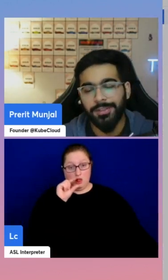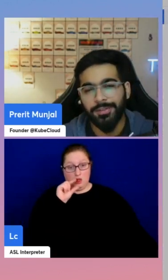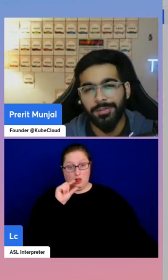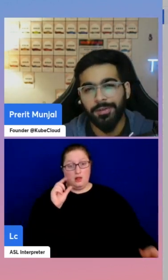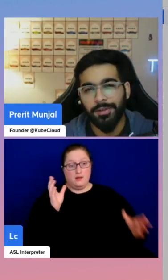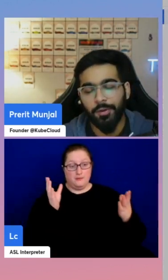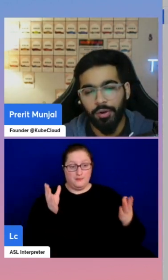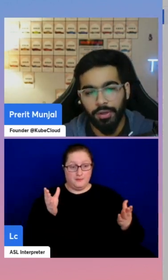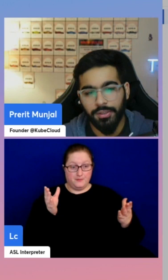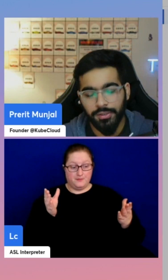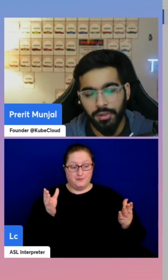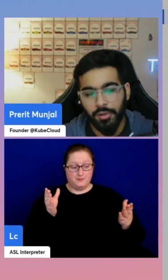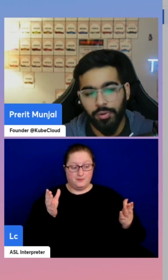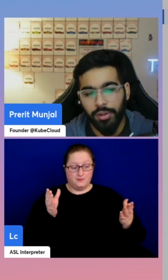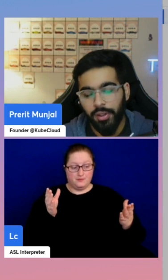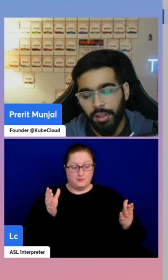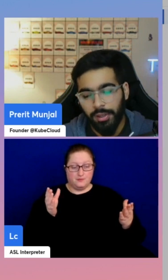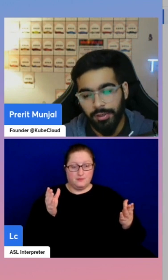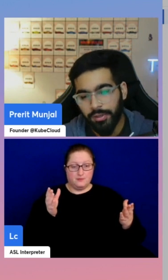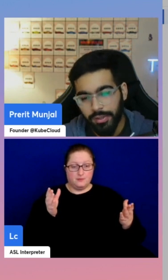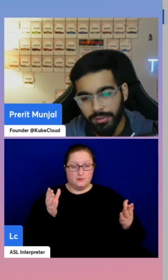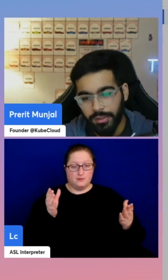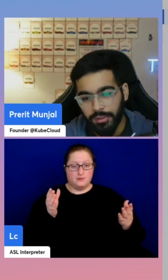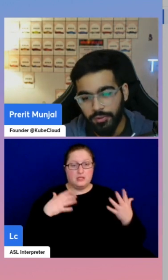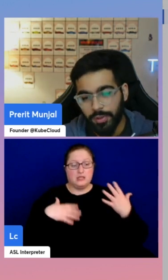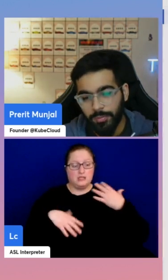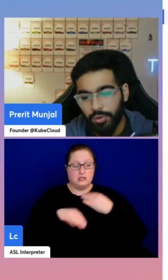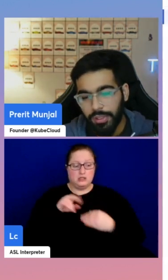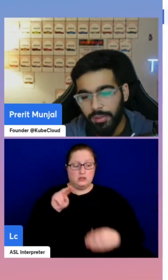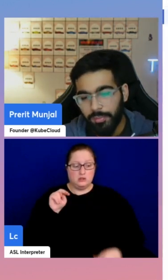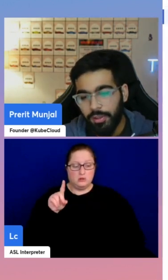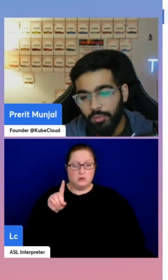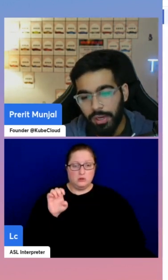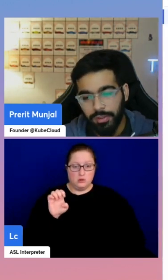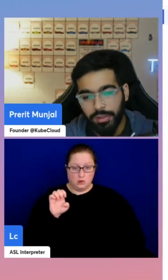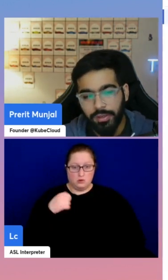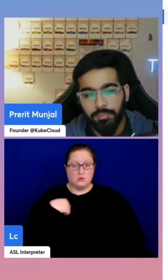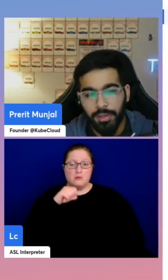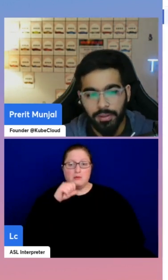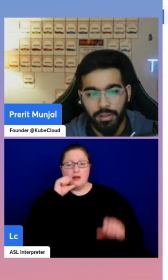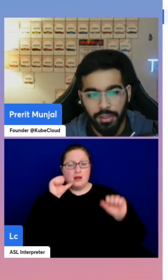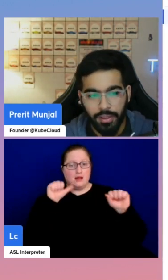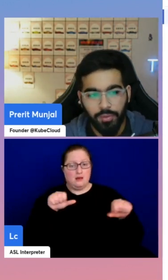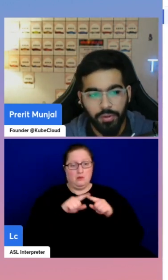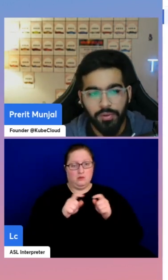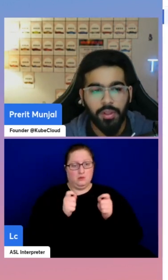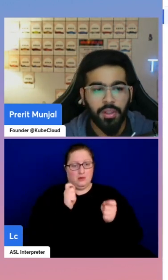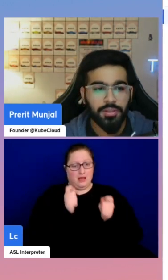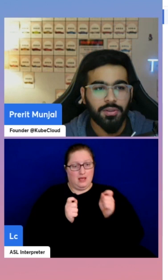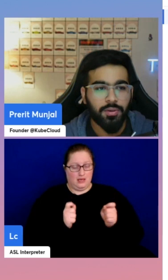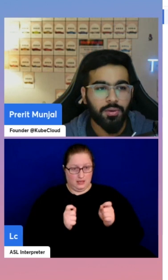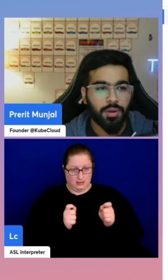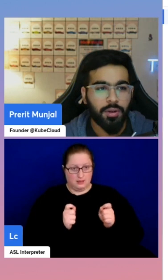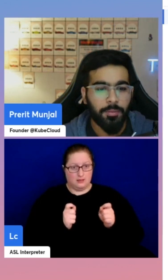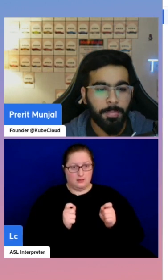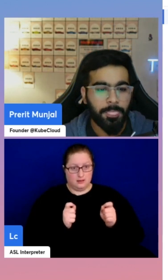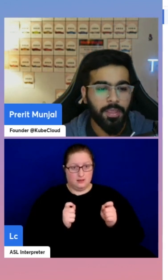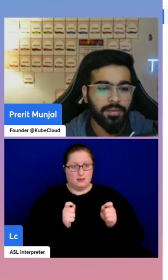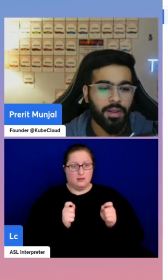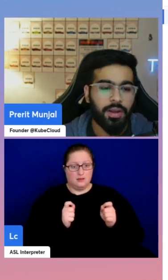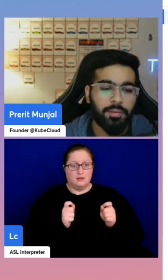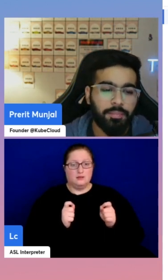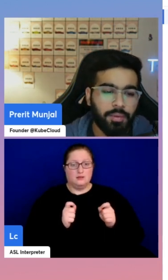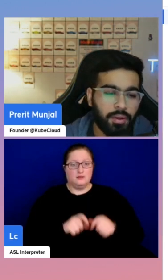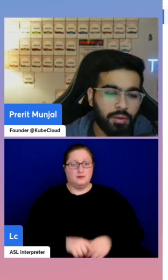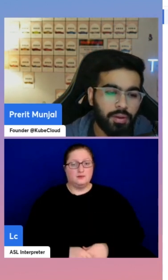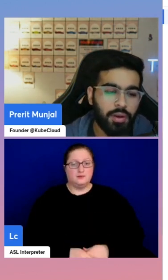this is a organizational node I created yesterday, so I'm not able to edit it, but here we go. So